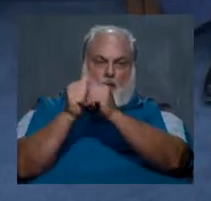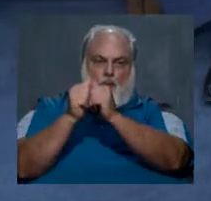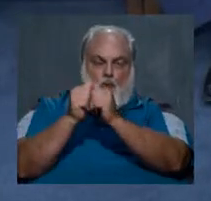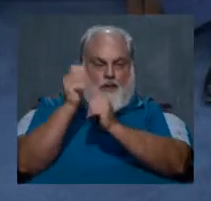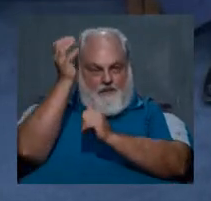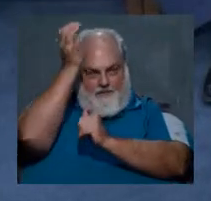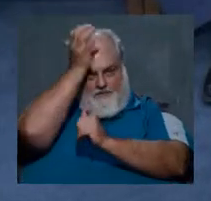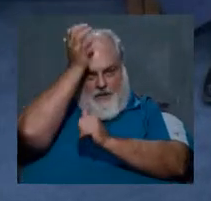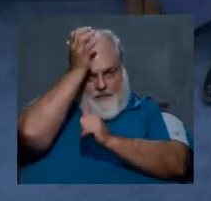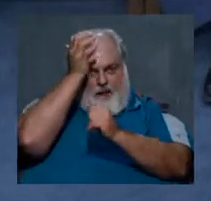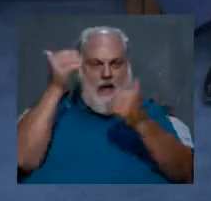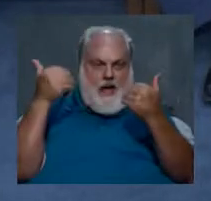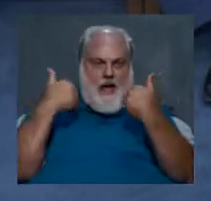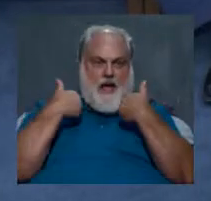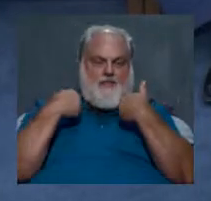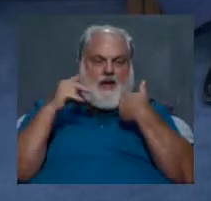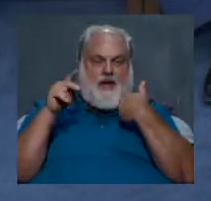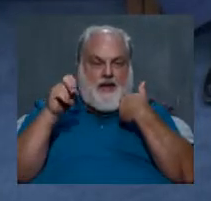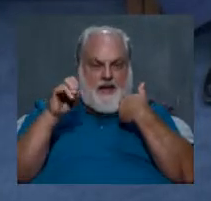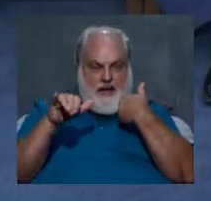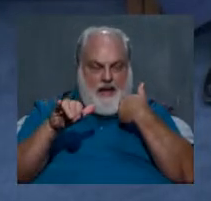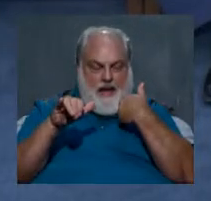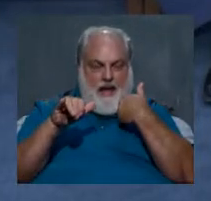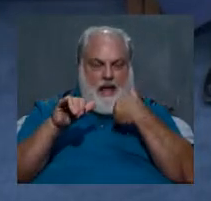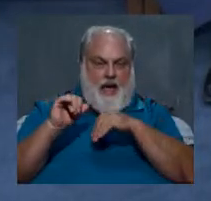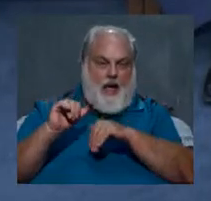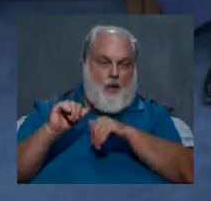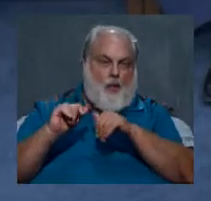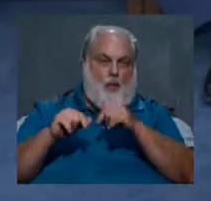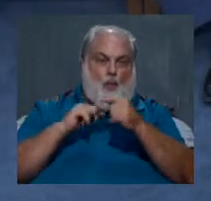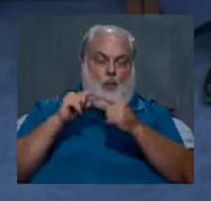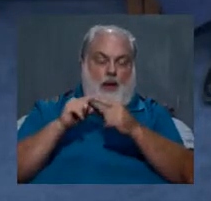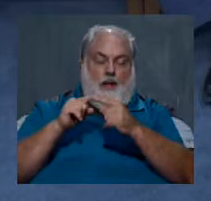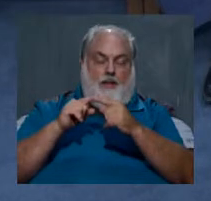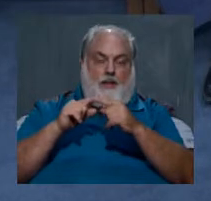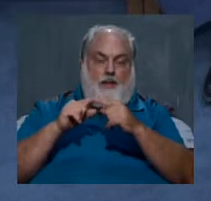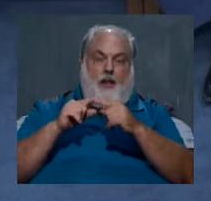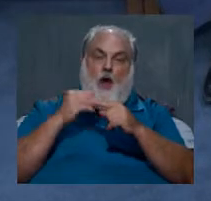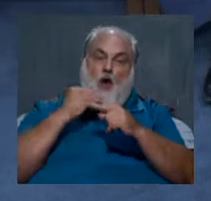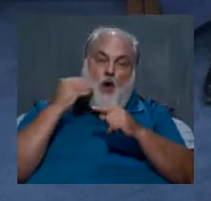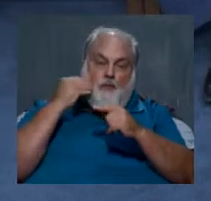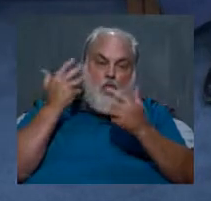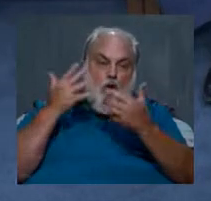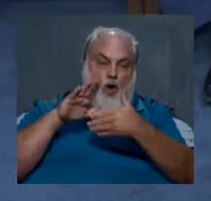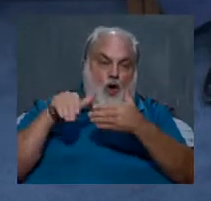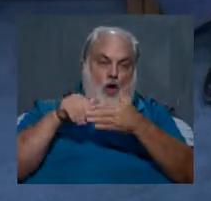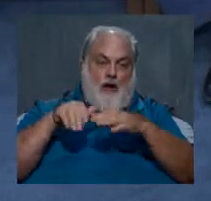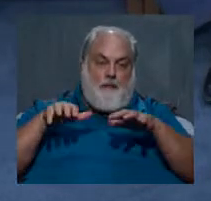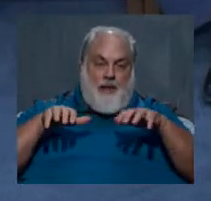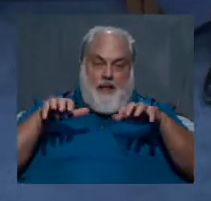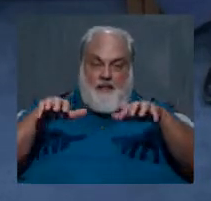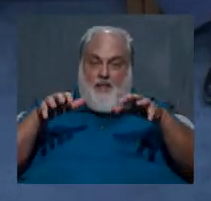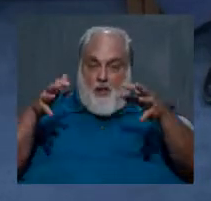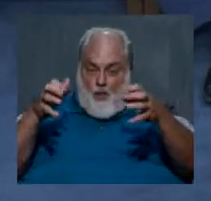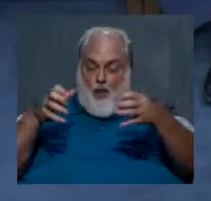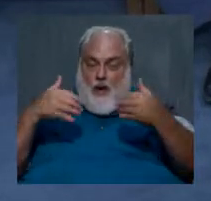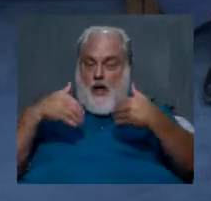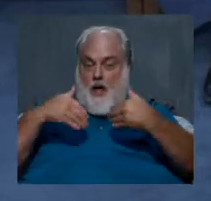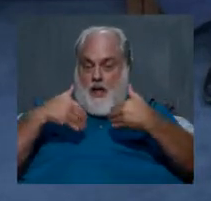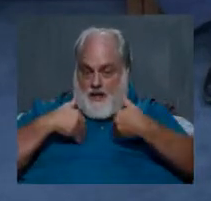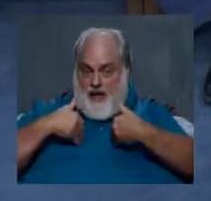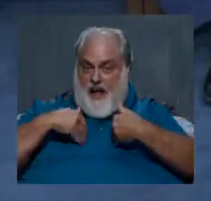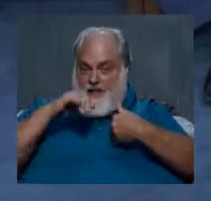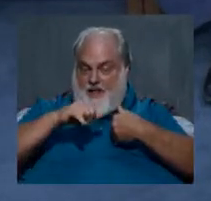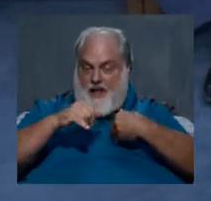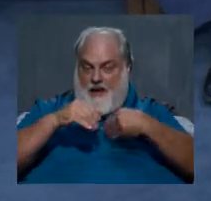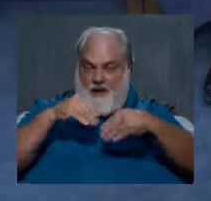key. But once the association is complete and the residents are in the subdivision, they decide that they want to have another way to get in and out,